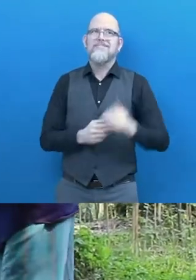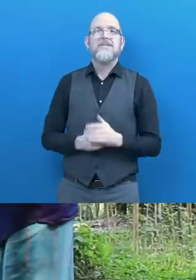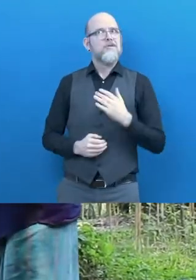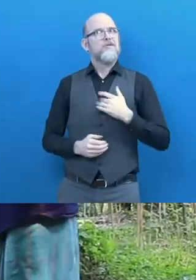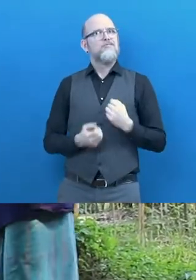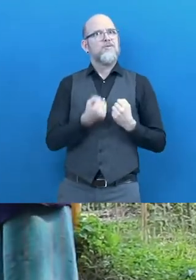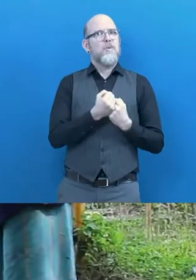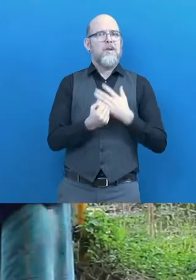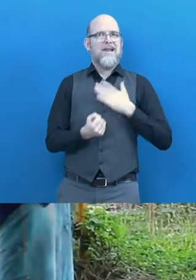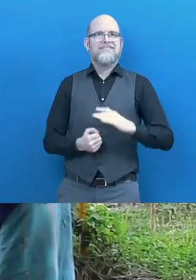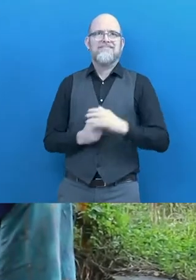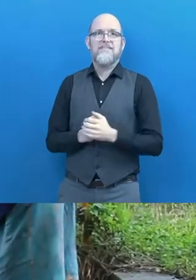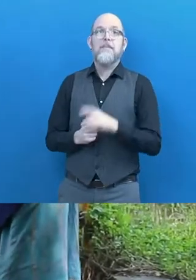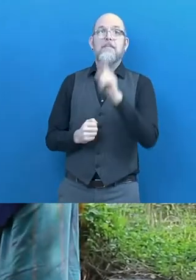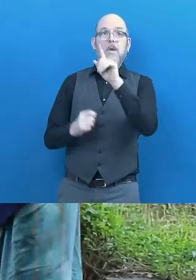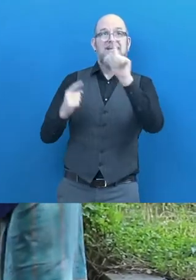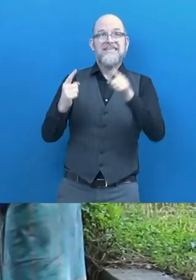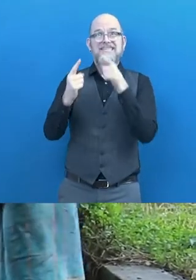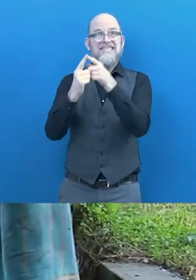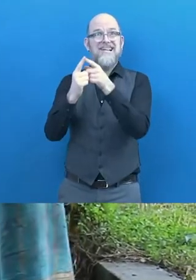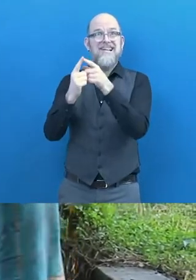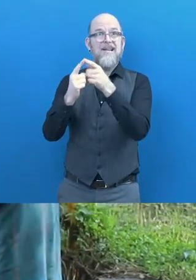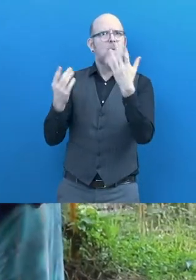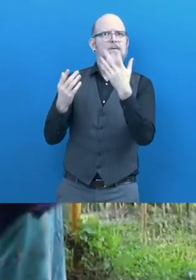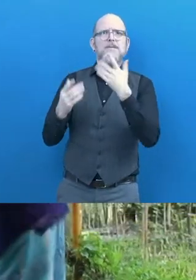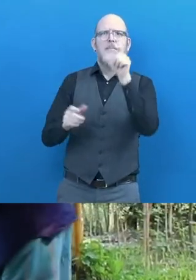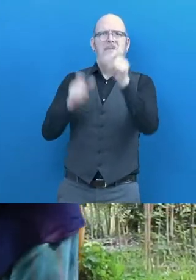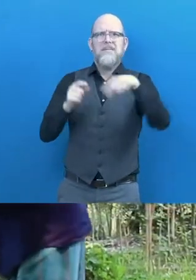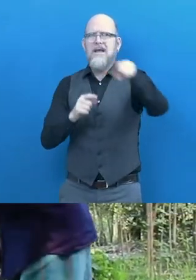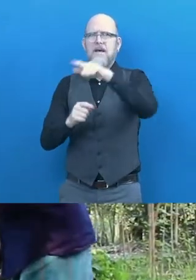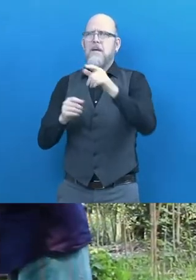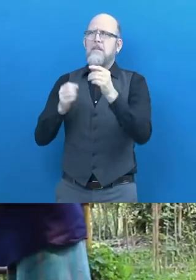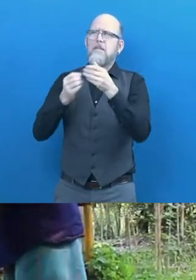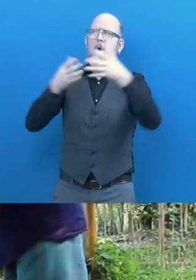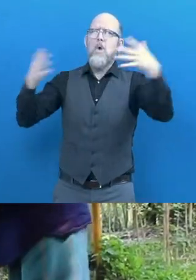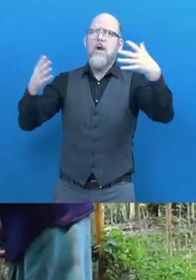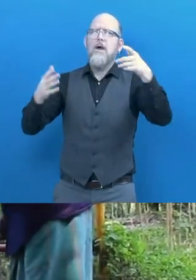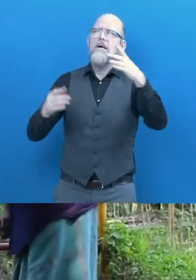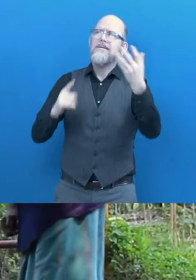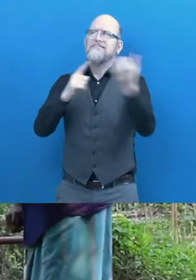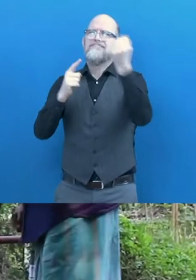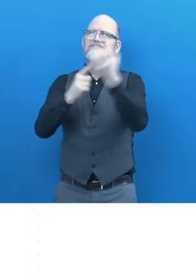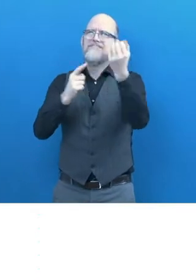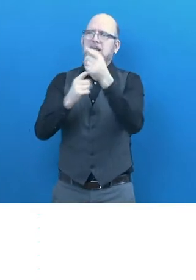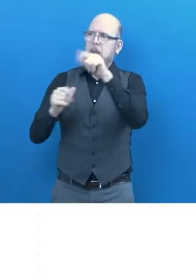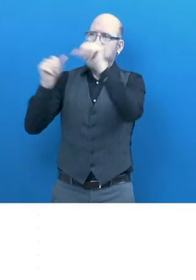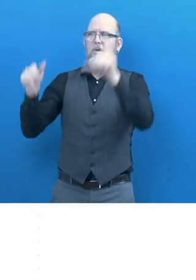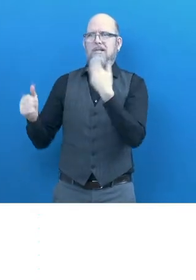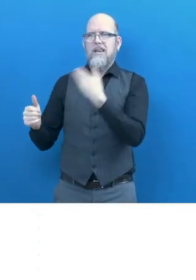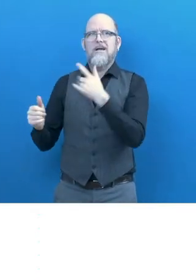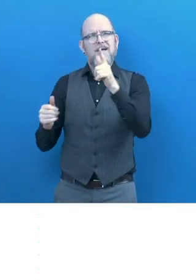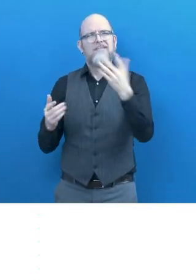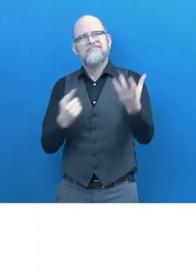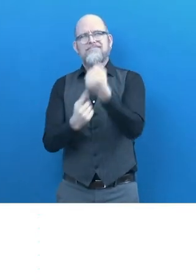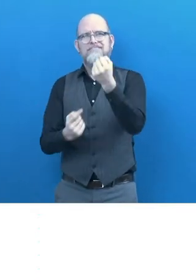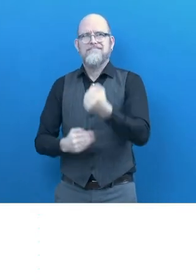so that the maximum number of people with disabilities will be benefited from this disability-inclusive poverty graduation model.